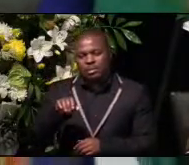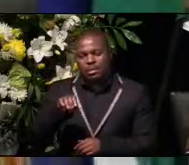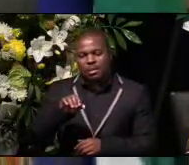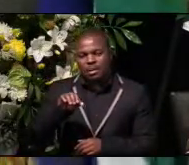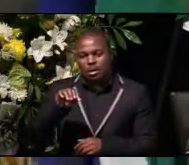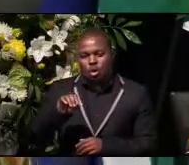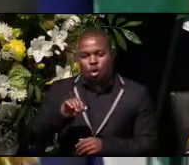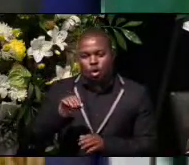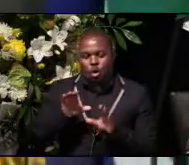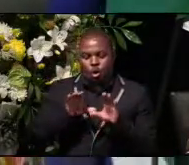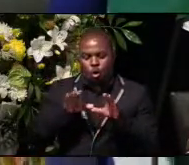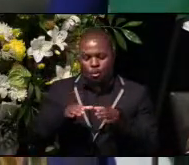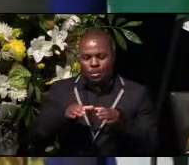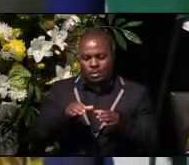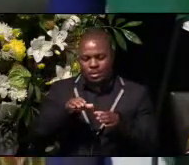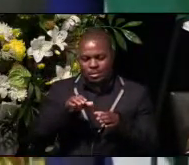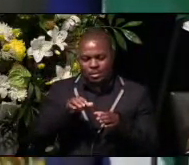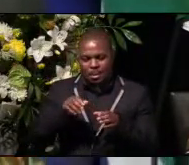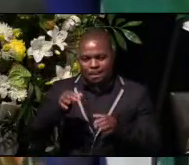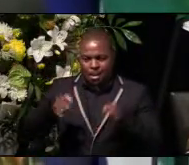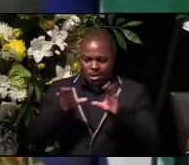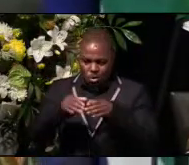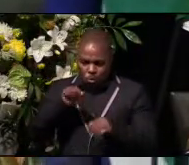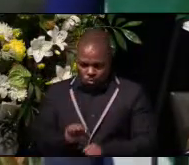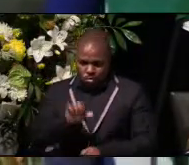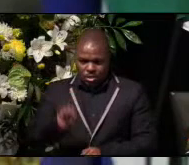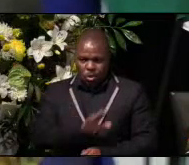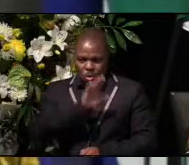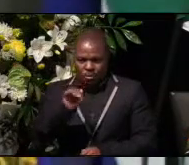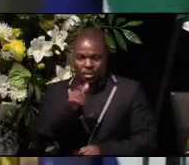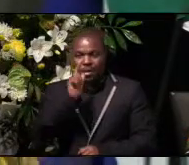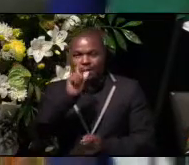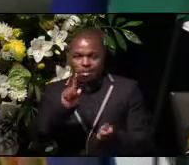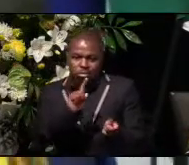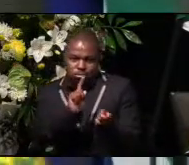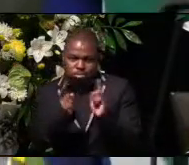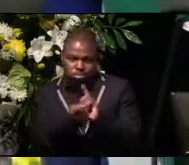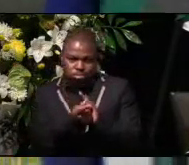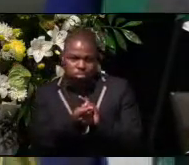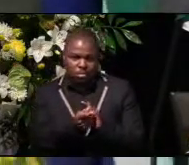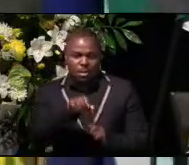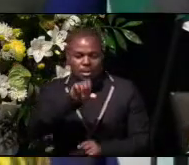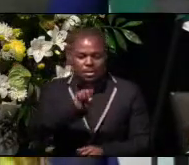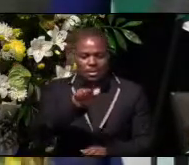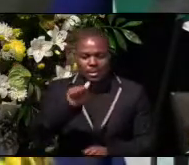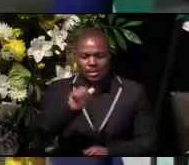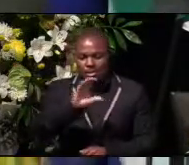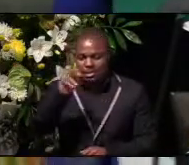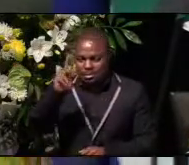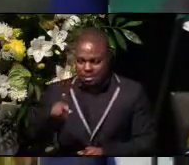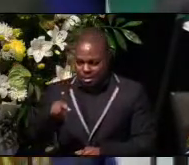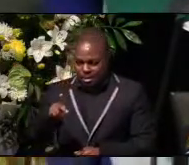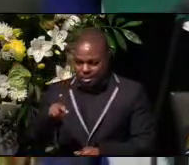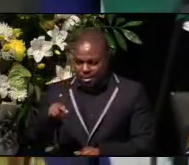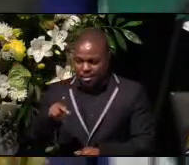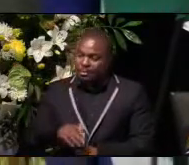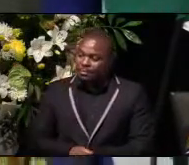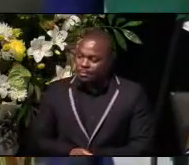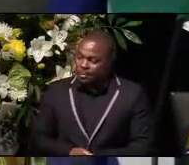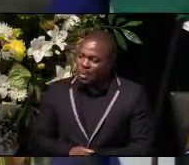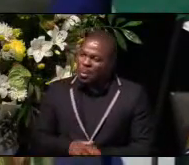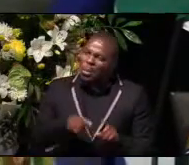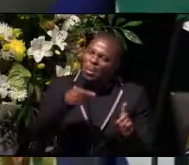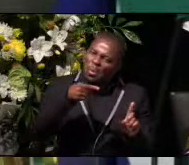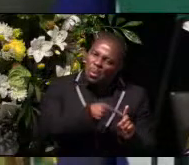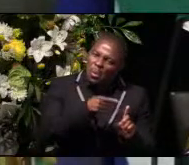Africa after 1953 when it was revived it become the South African Communist Party so it